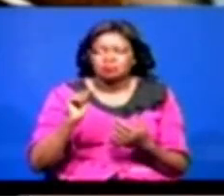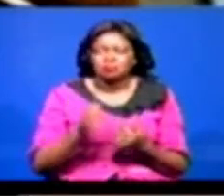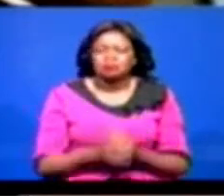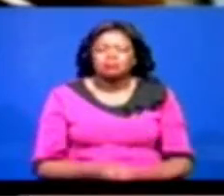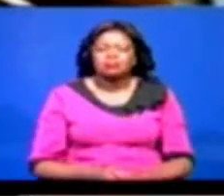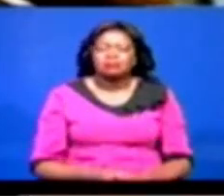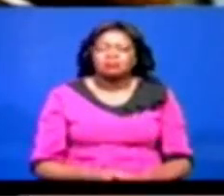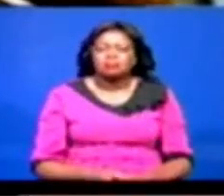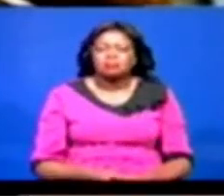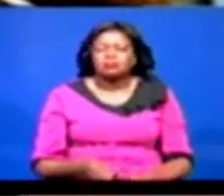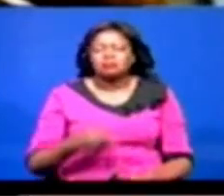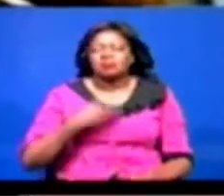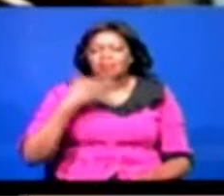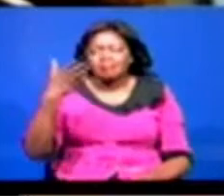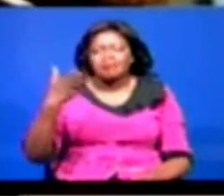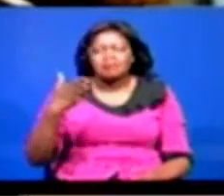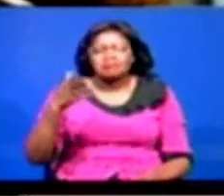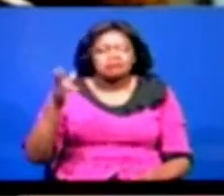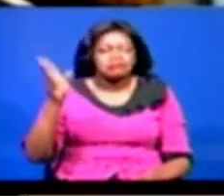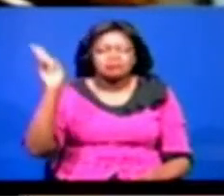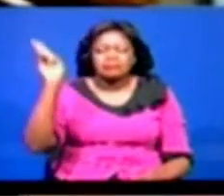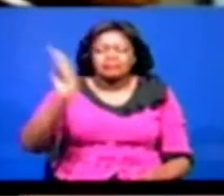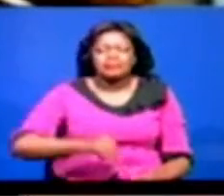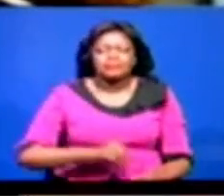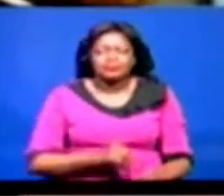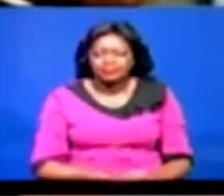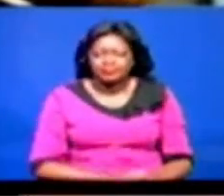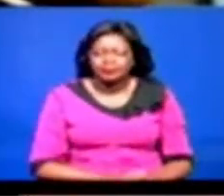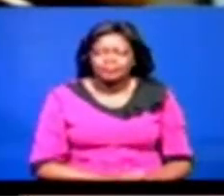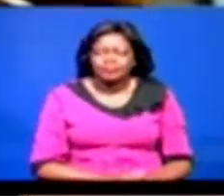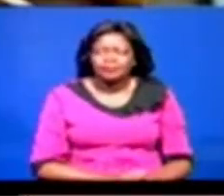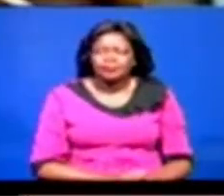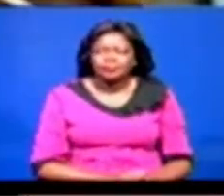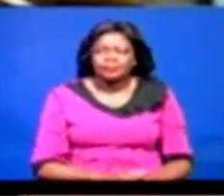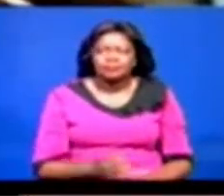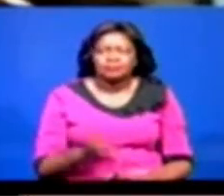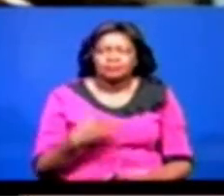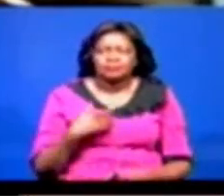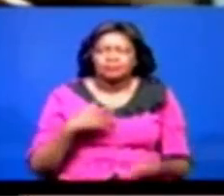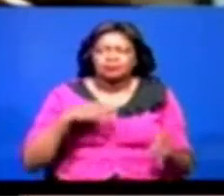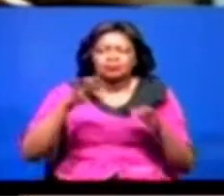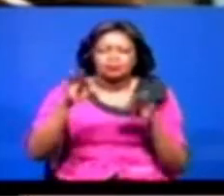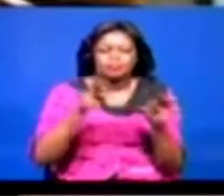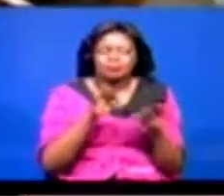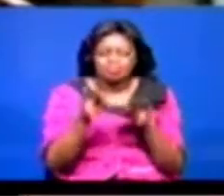emphatic answer is no. I have given a general